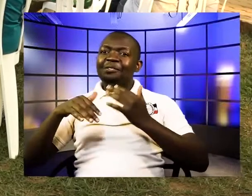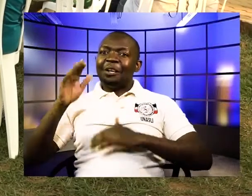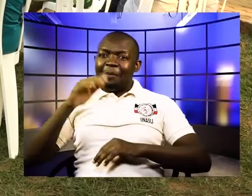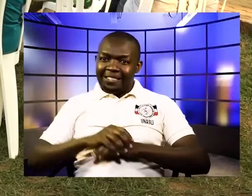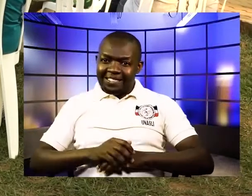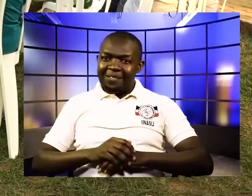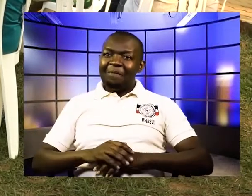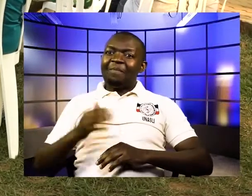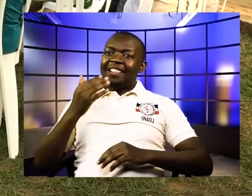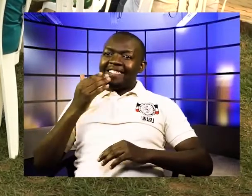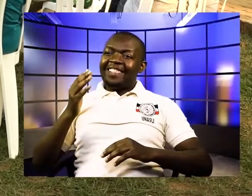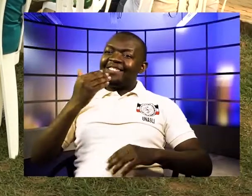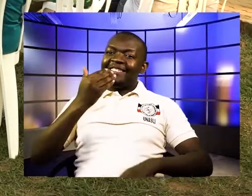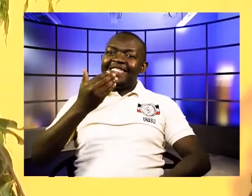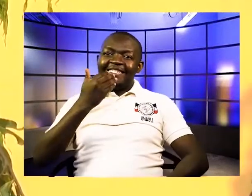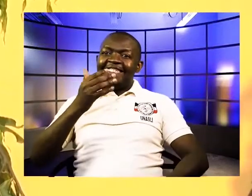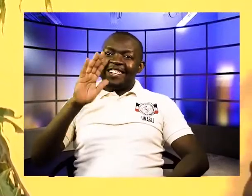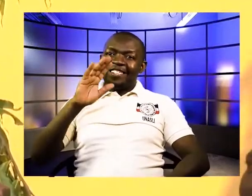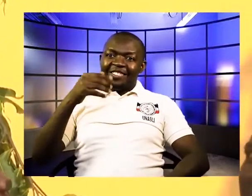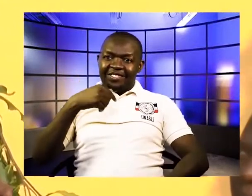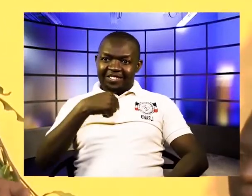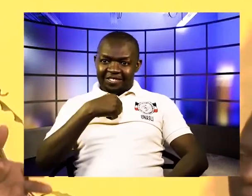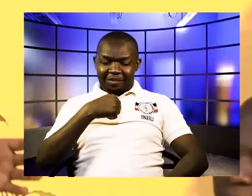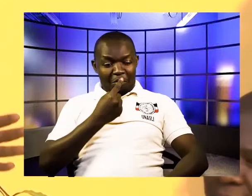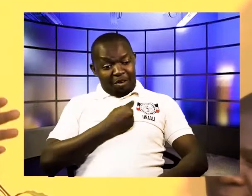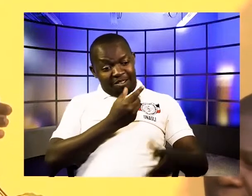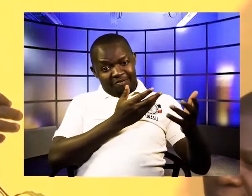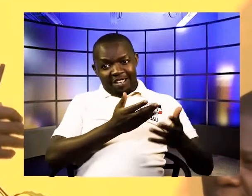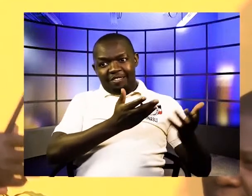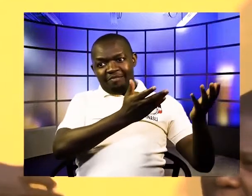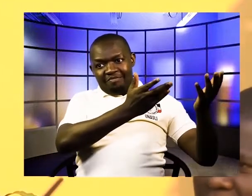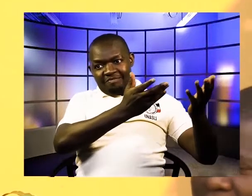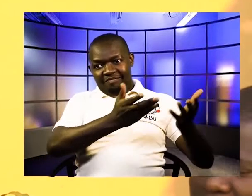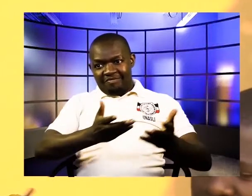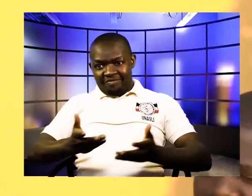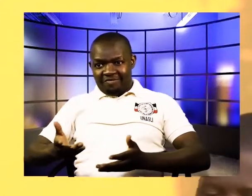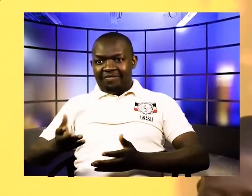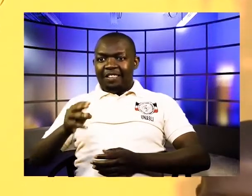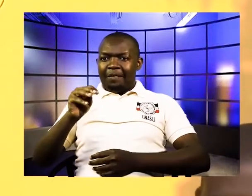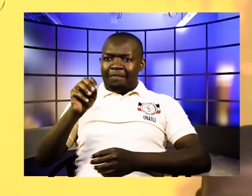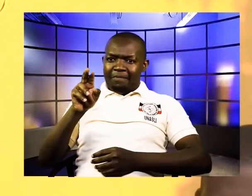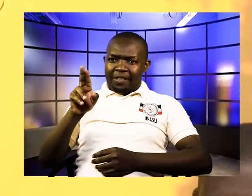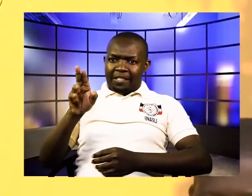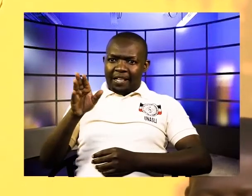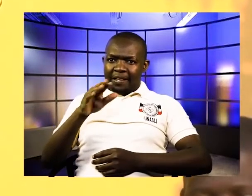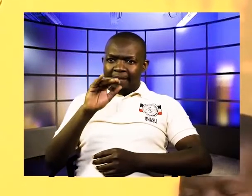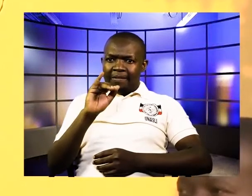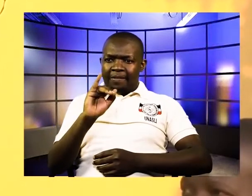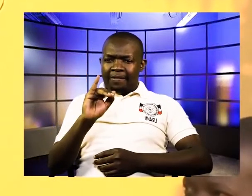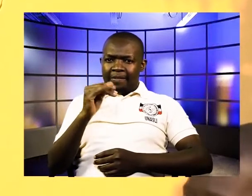Thank you. Thank you. I'm called to introduce Mr. Igalo. Mr.